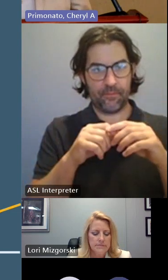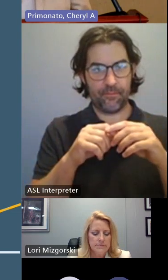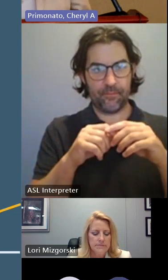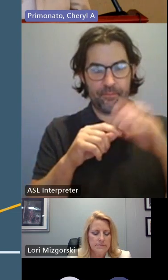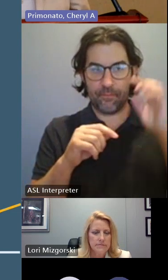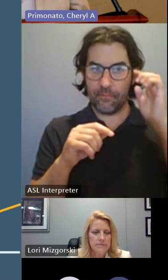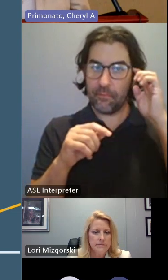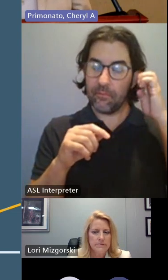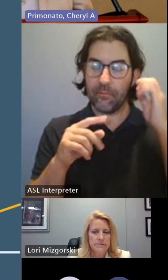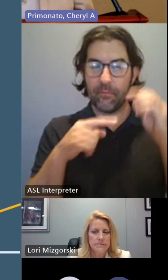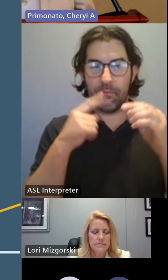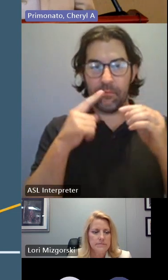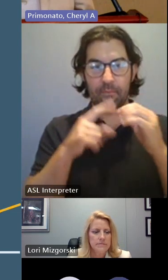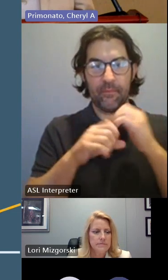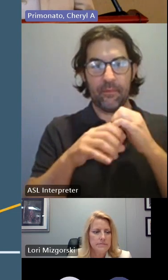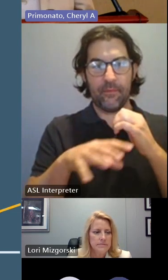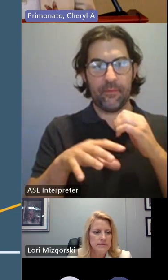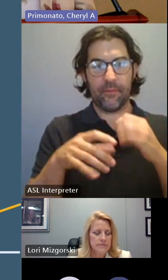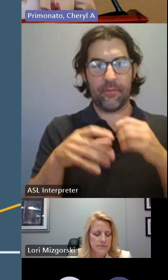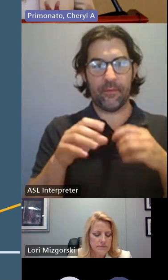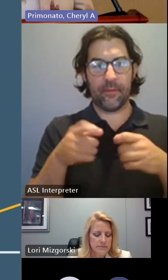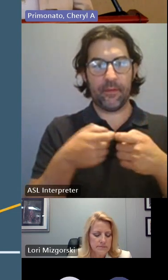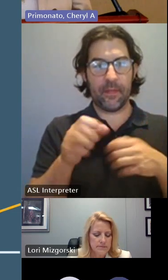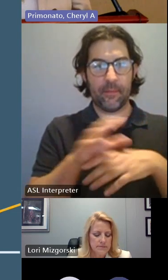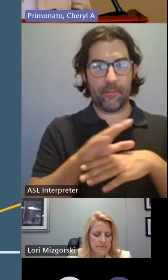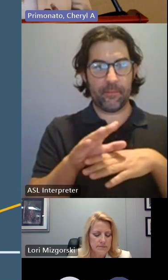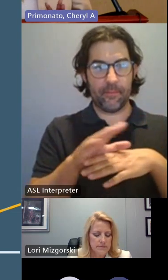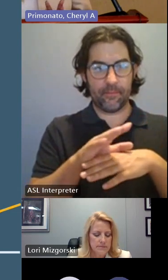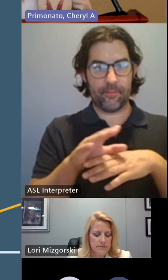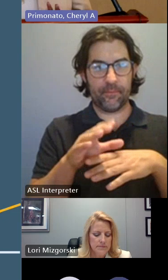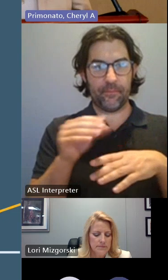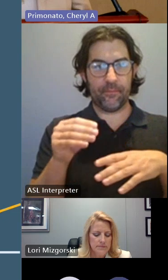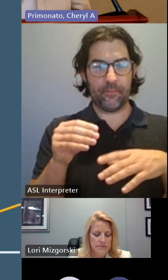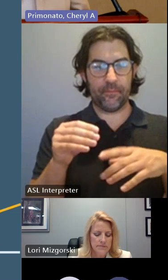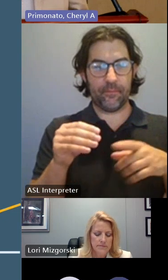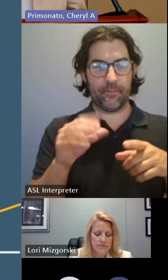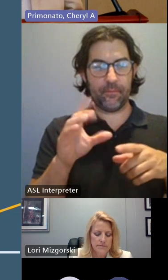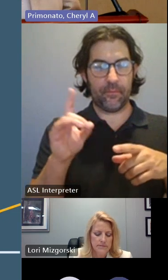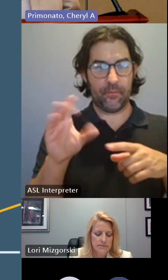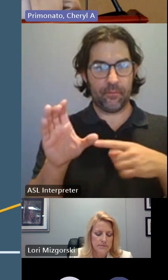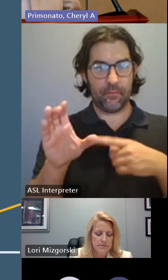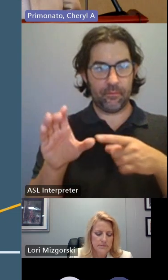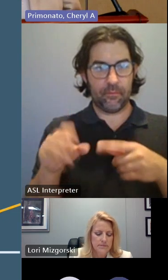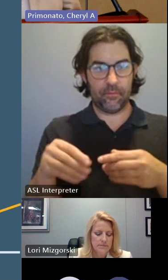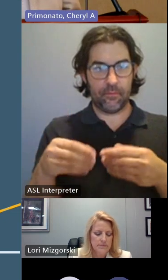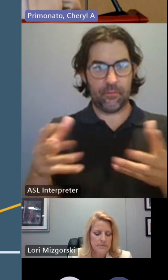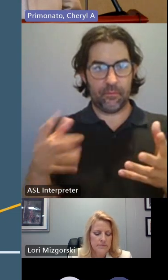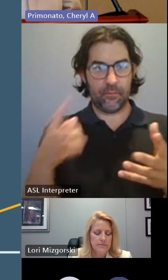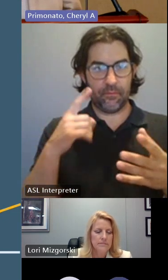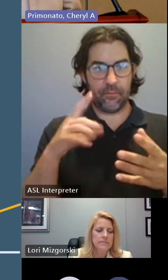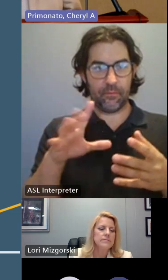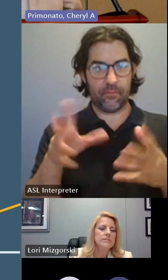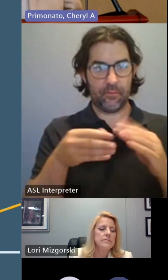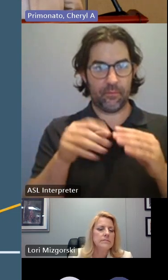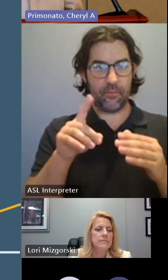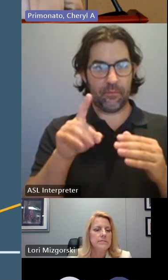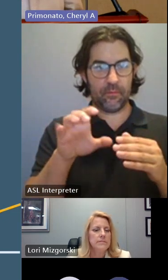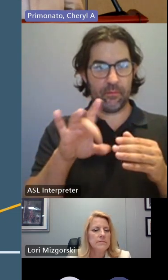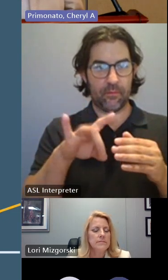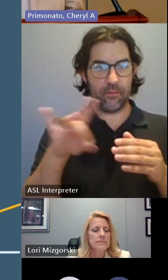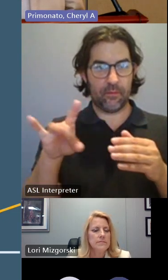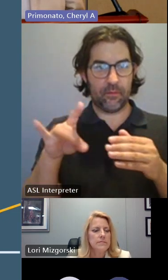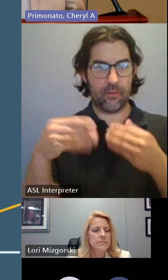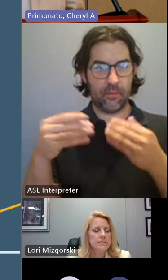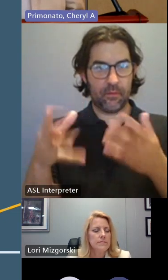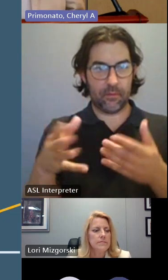B24-05-48A. It was publicly advertised in e-business, and the documents were distributed to 188